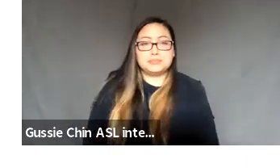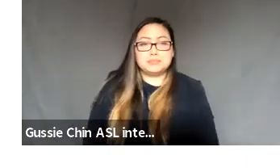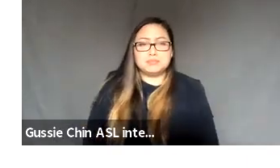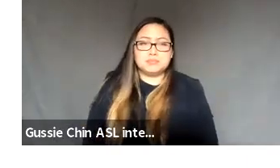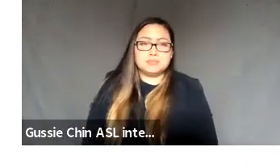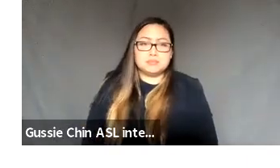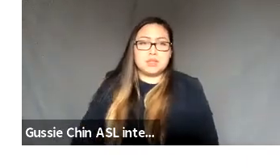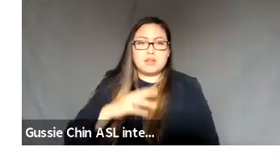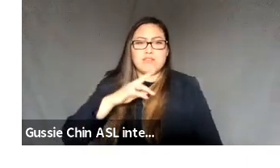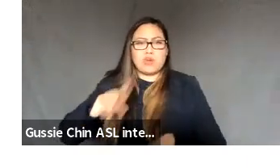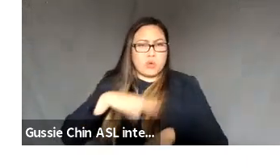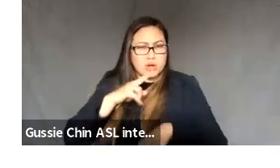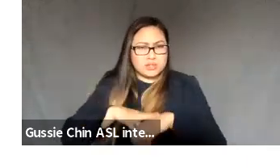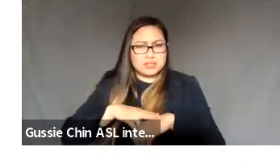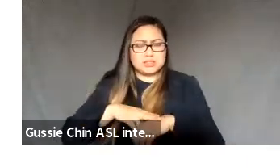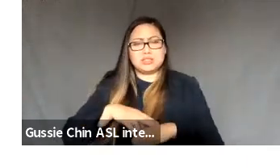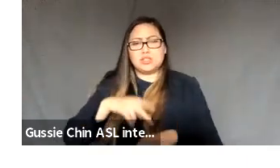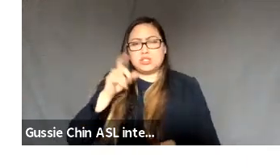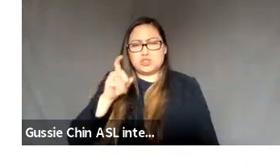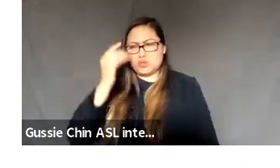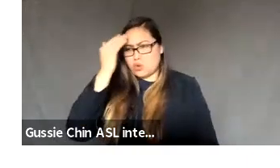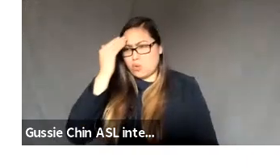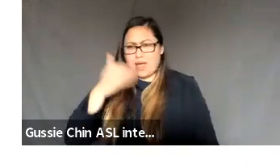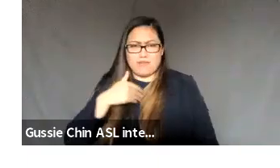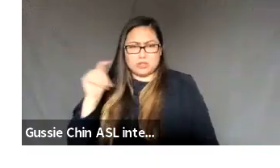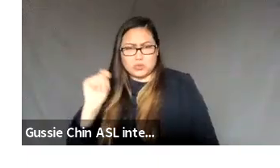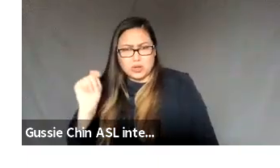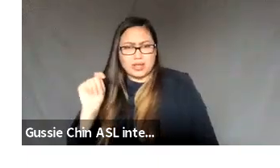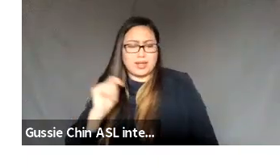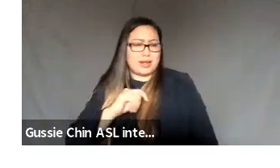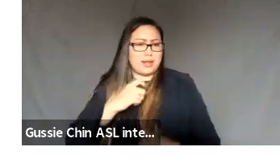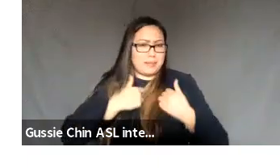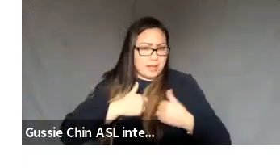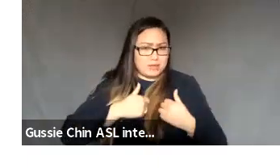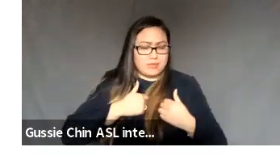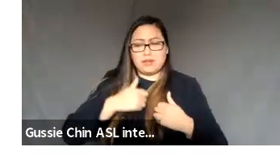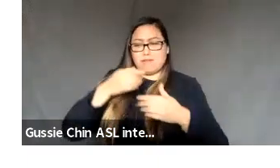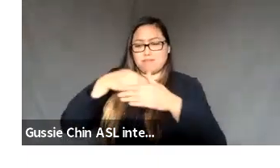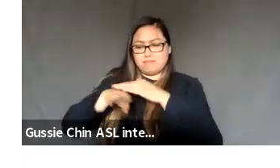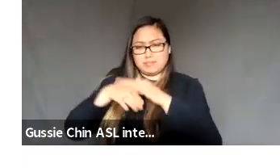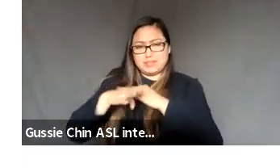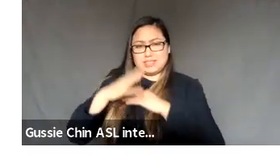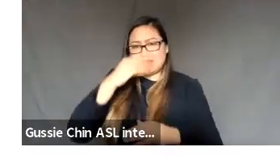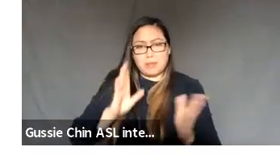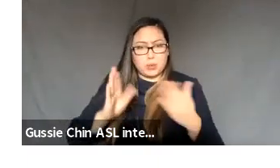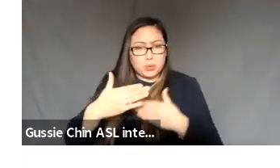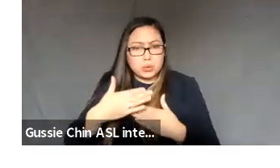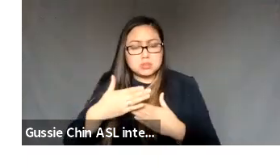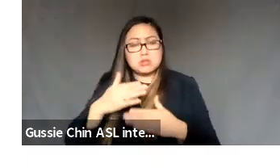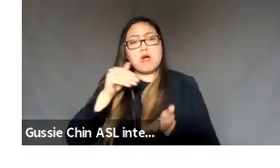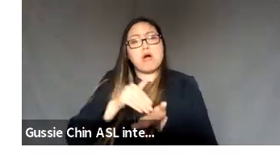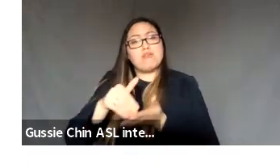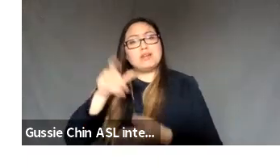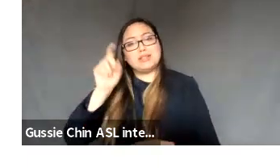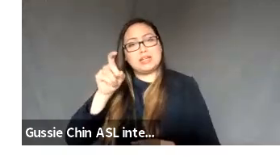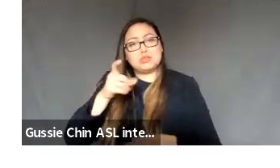go without saying that toilet and bathing rooms that serve fully accessible sleeping rooms often need to be